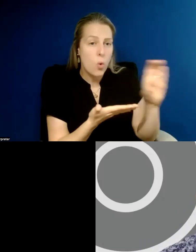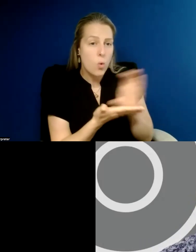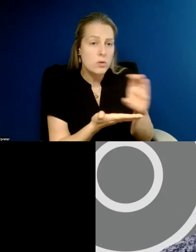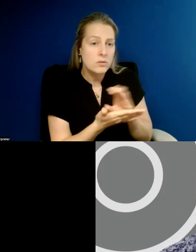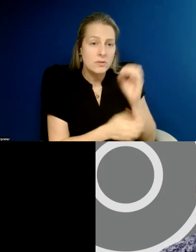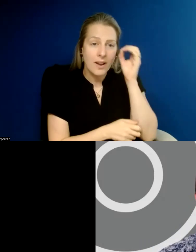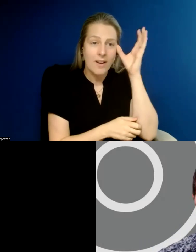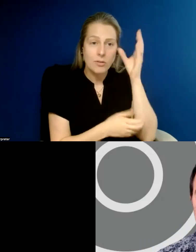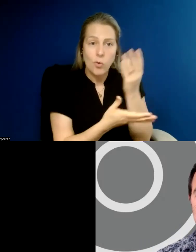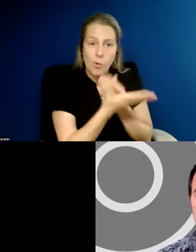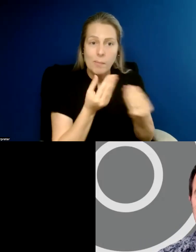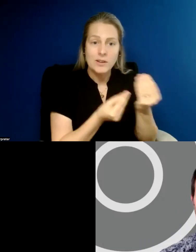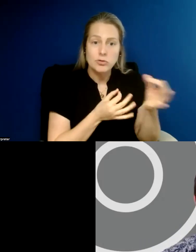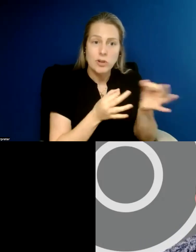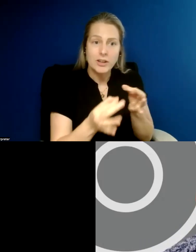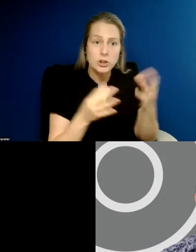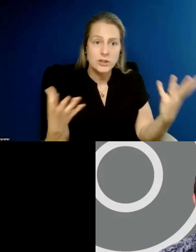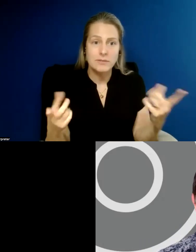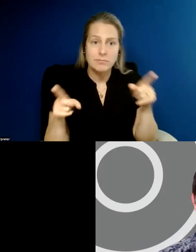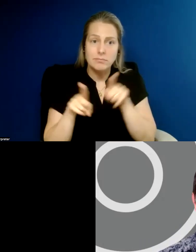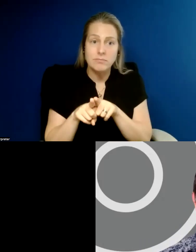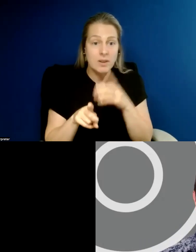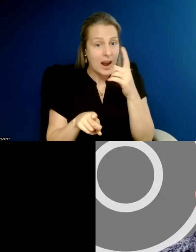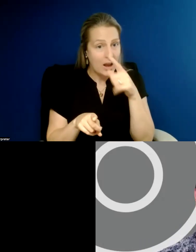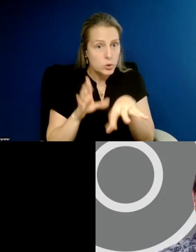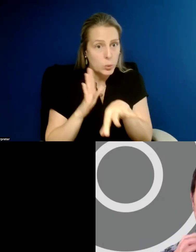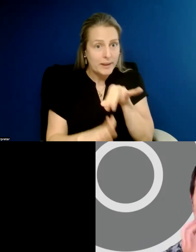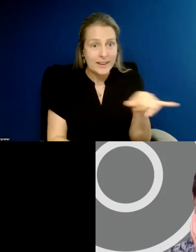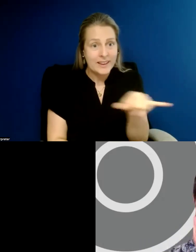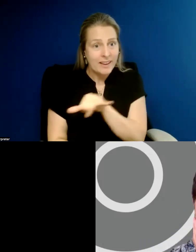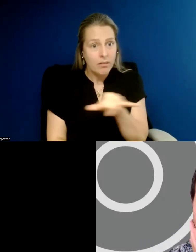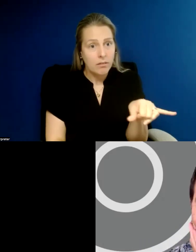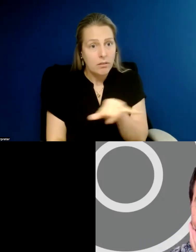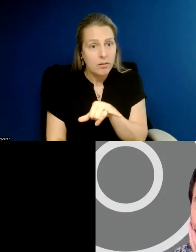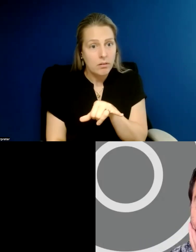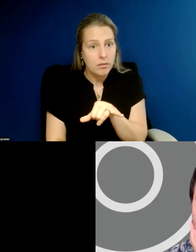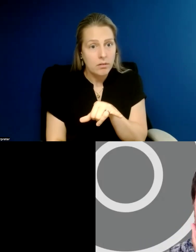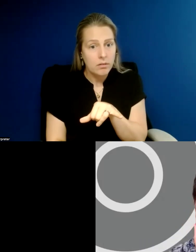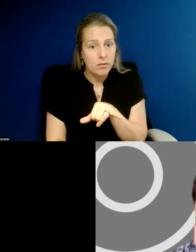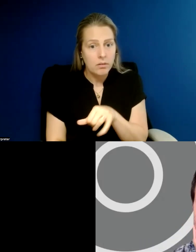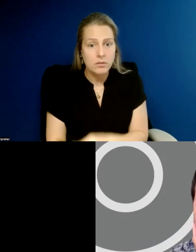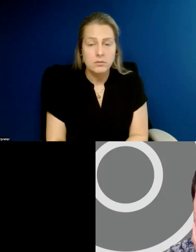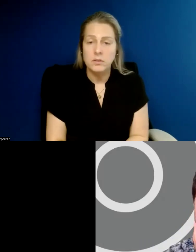etc.? Is there a choice between these two? That's an interesting question. That is an interesting question. I would